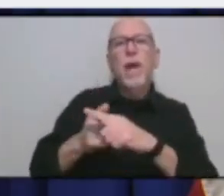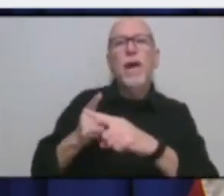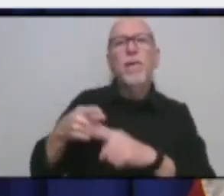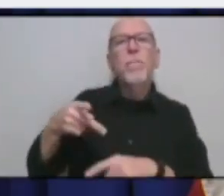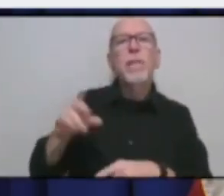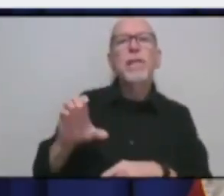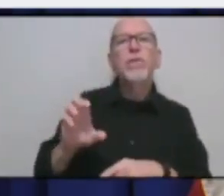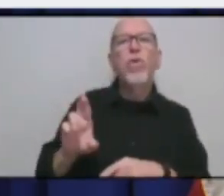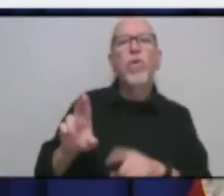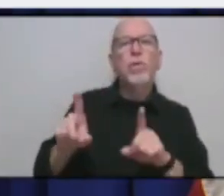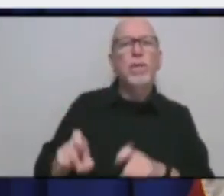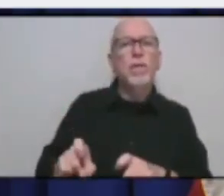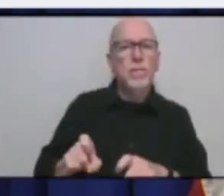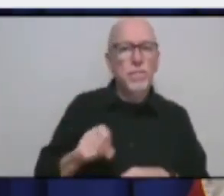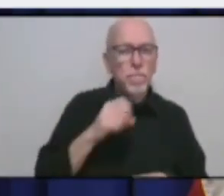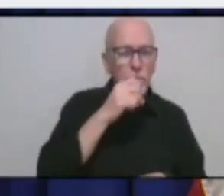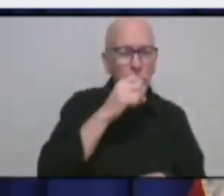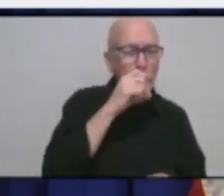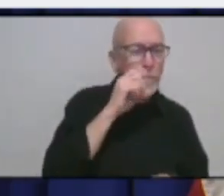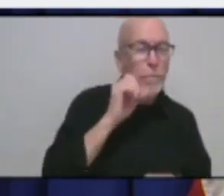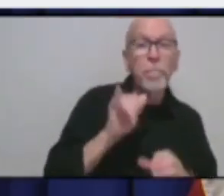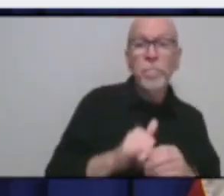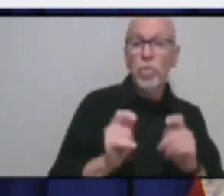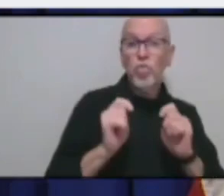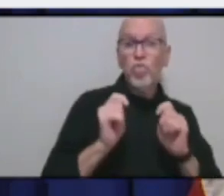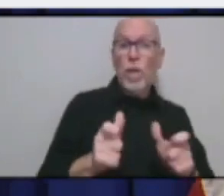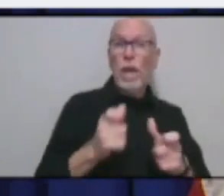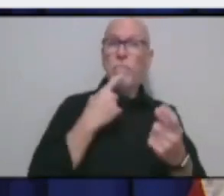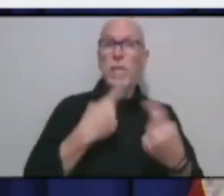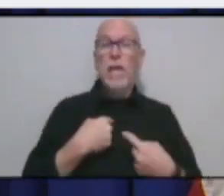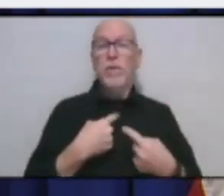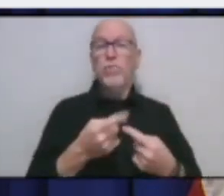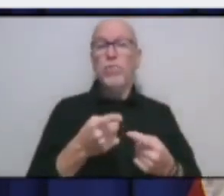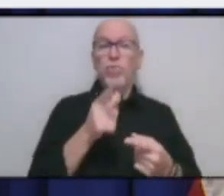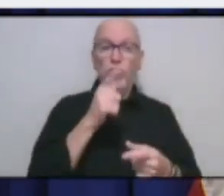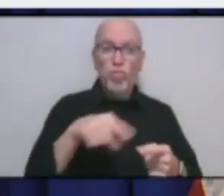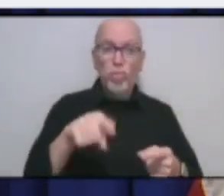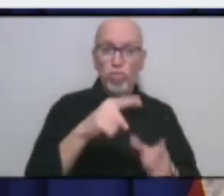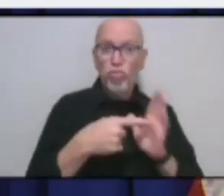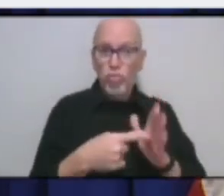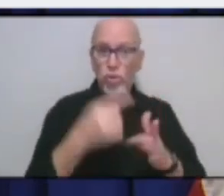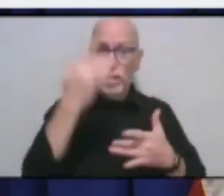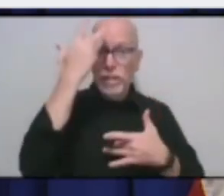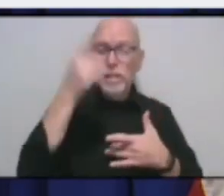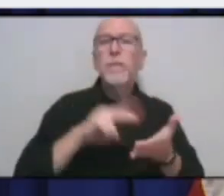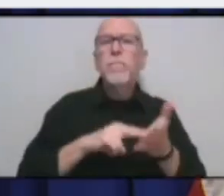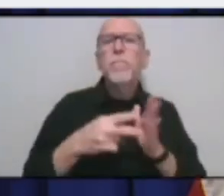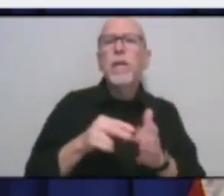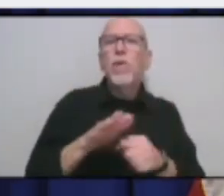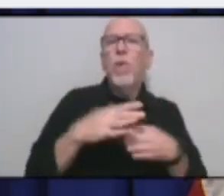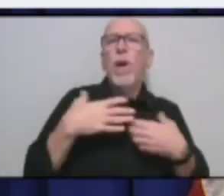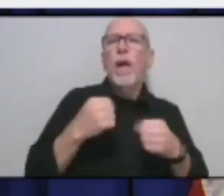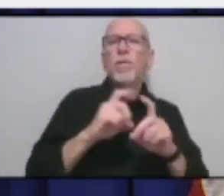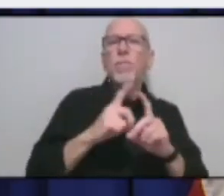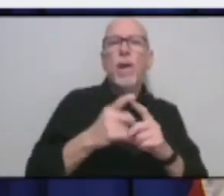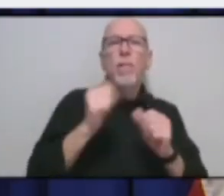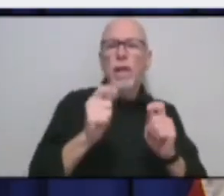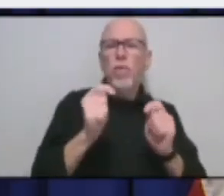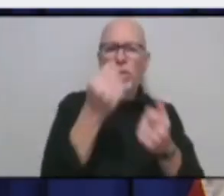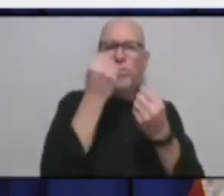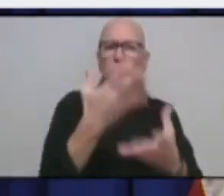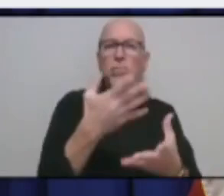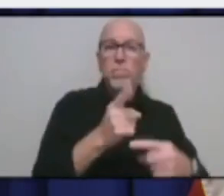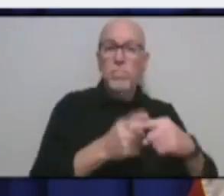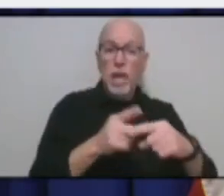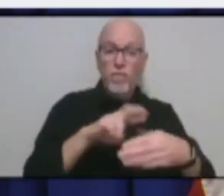test. Having these rapid answers in symptomatic individuals allows local health departments to quickly inform the patient of the positive